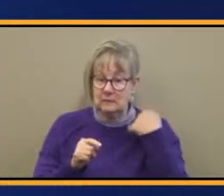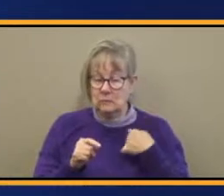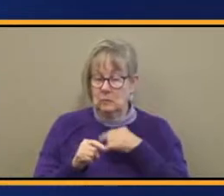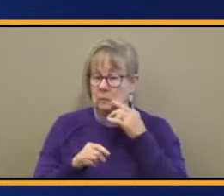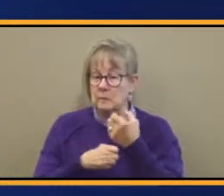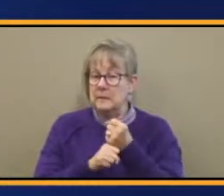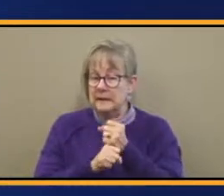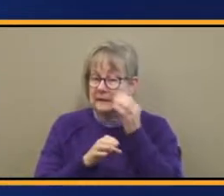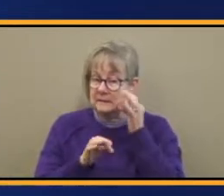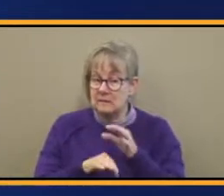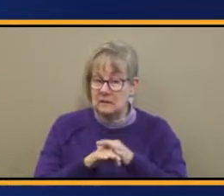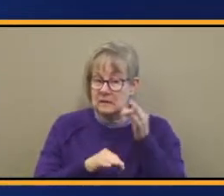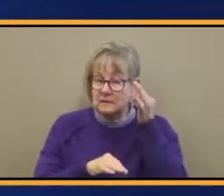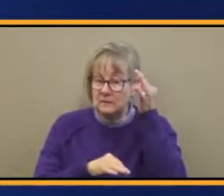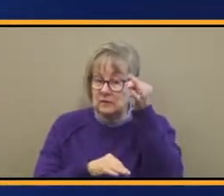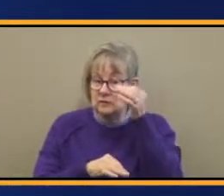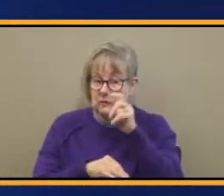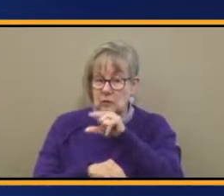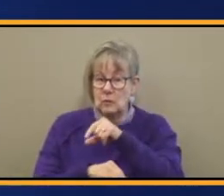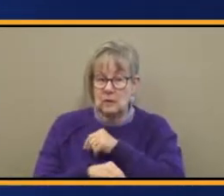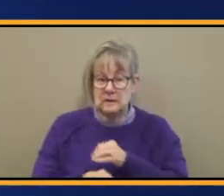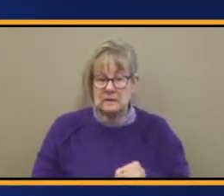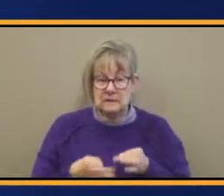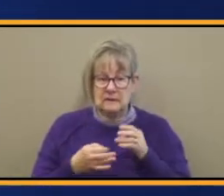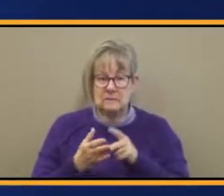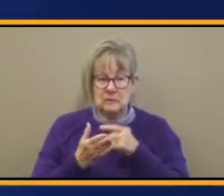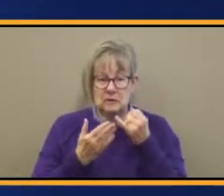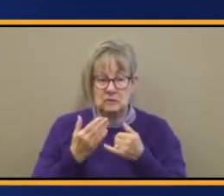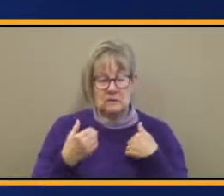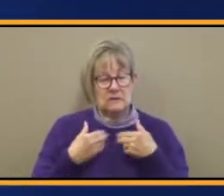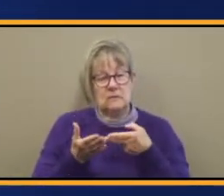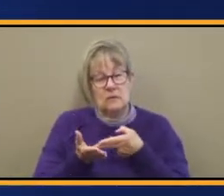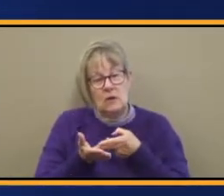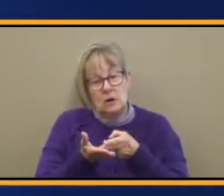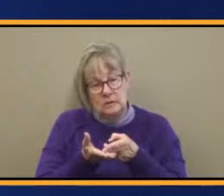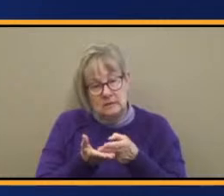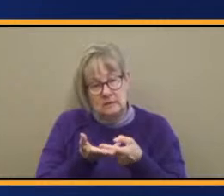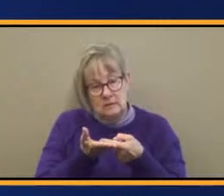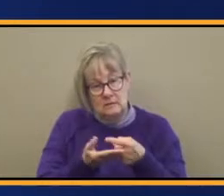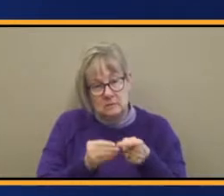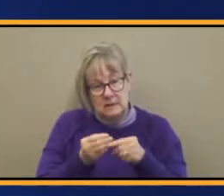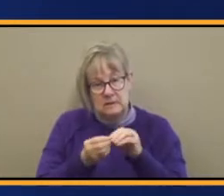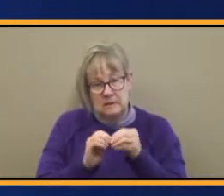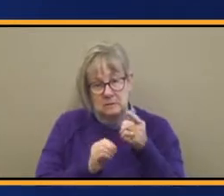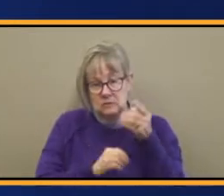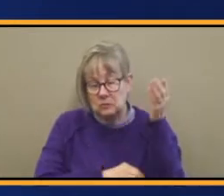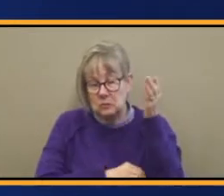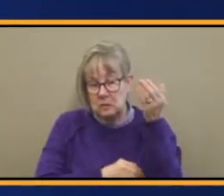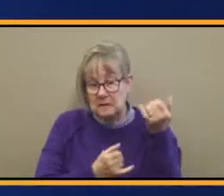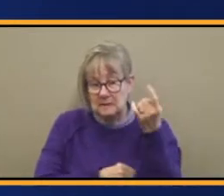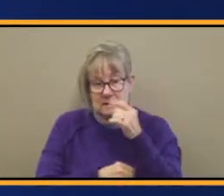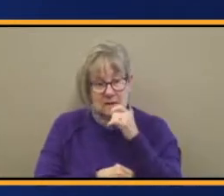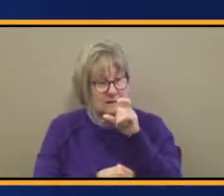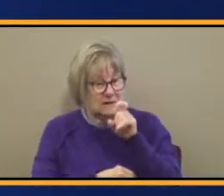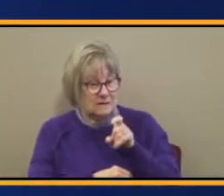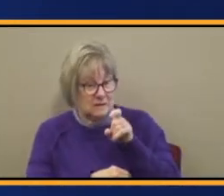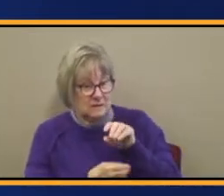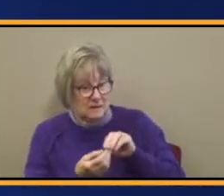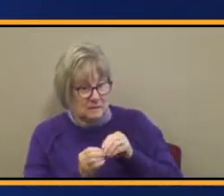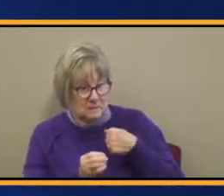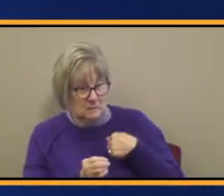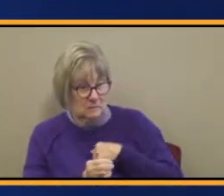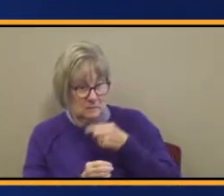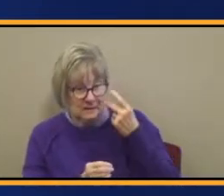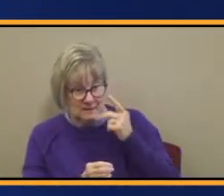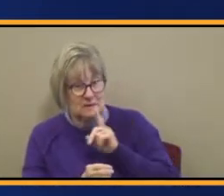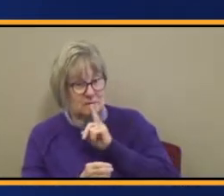based on the future of these quality of life projects, then we have to have an honest conversation about how the numbers that you present today aren't necessarily the numbers that we see in